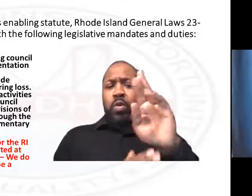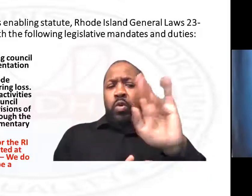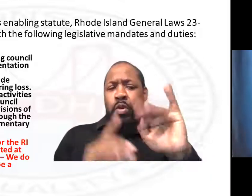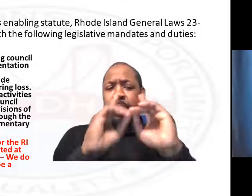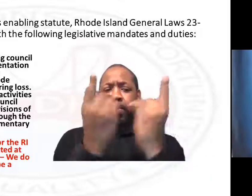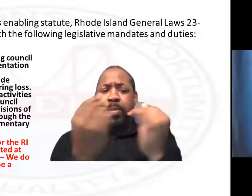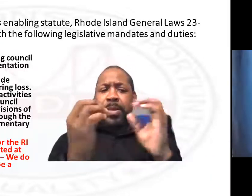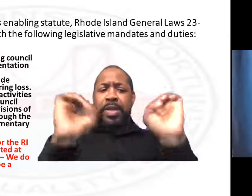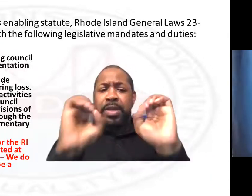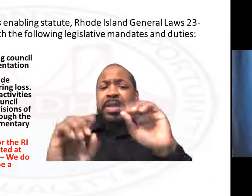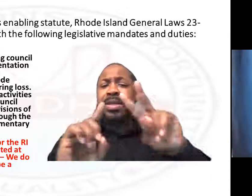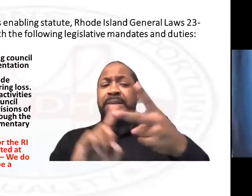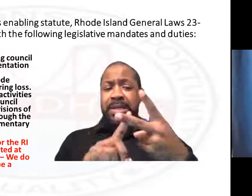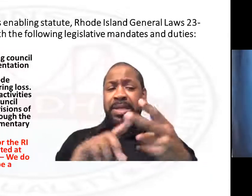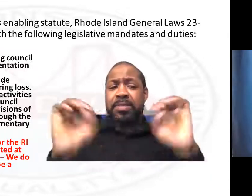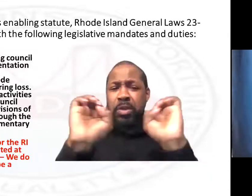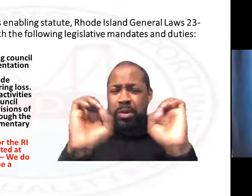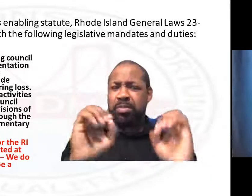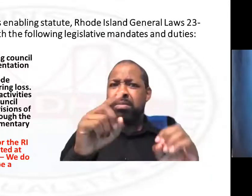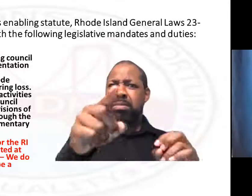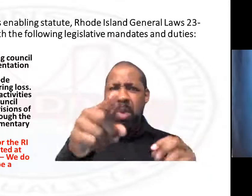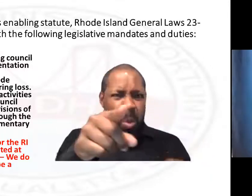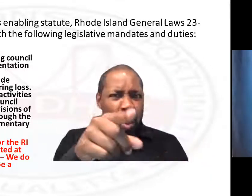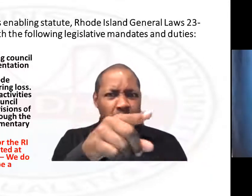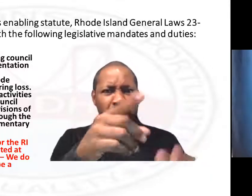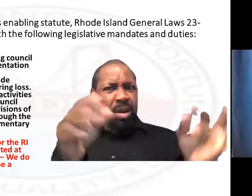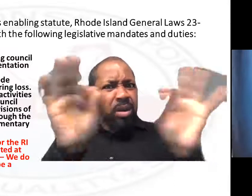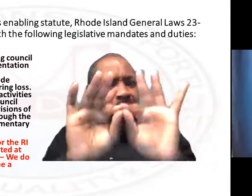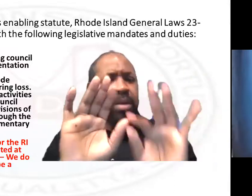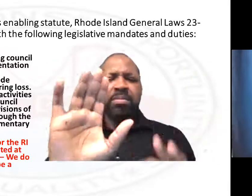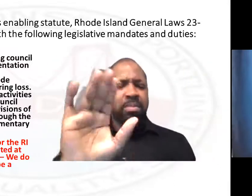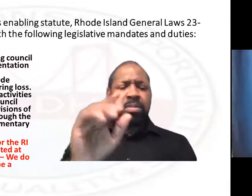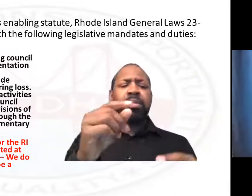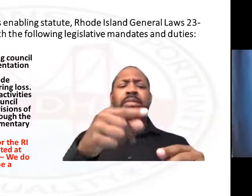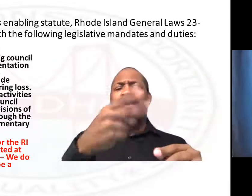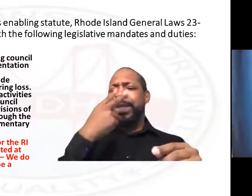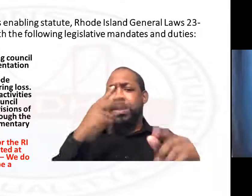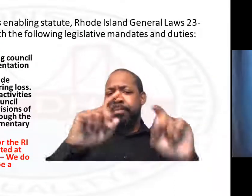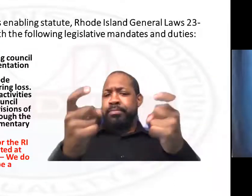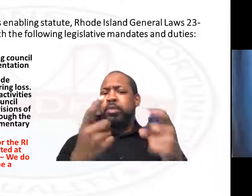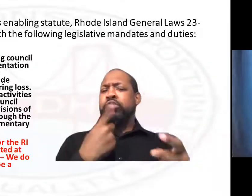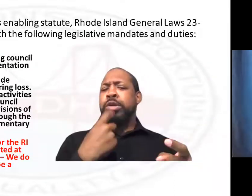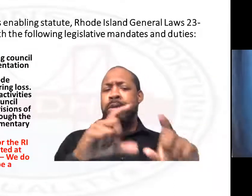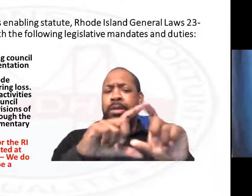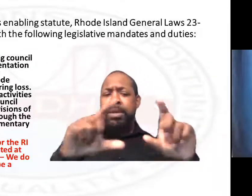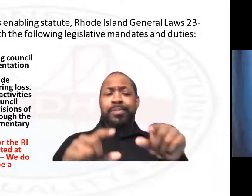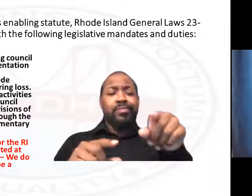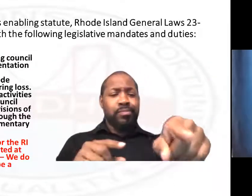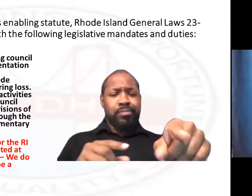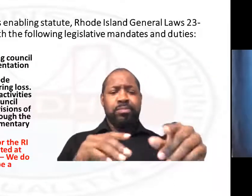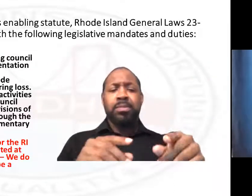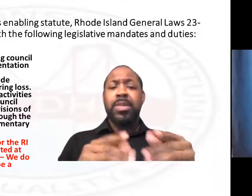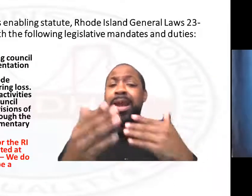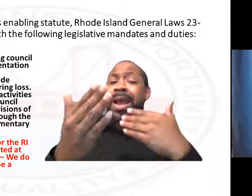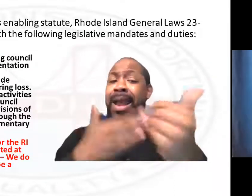plan developed through the Rhode Island Department of Elementary and Secondary Education. So you